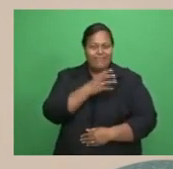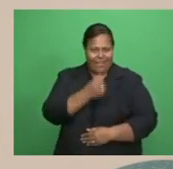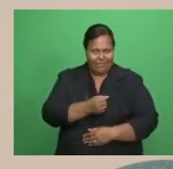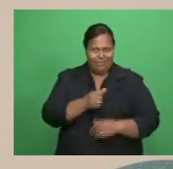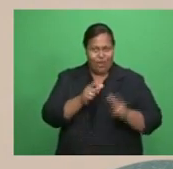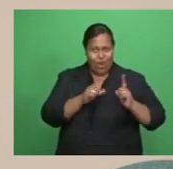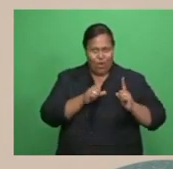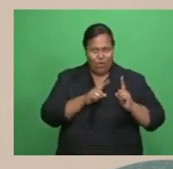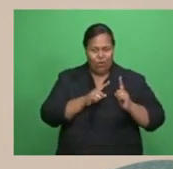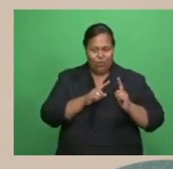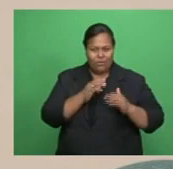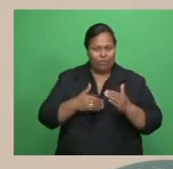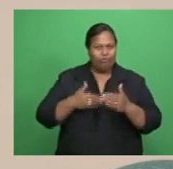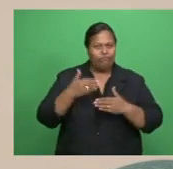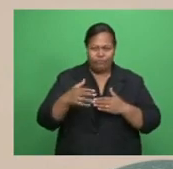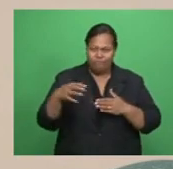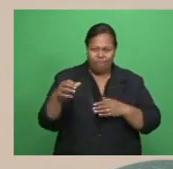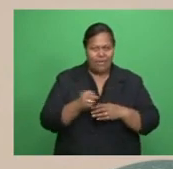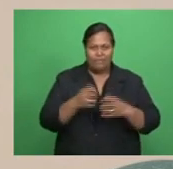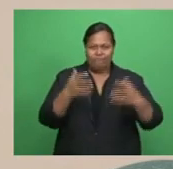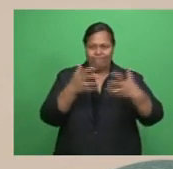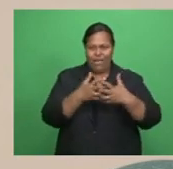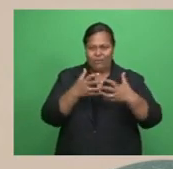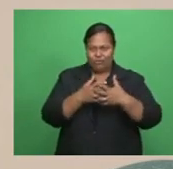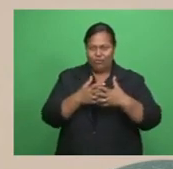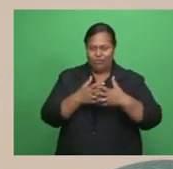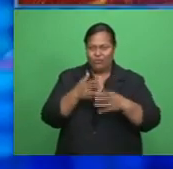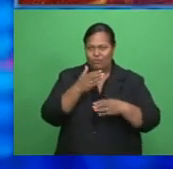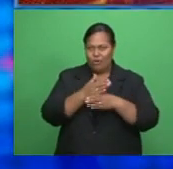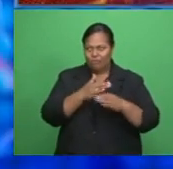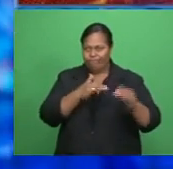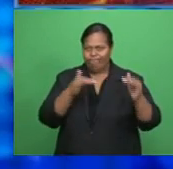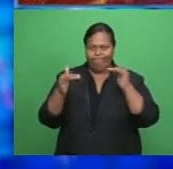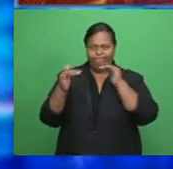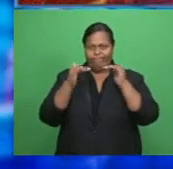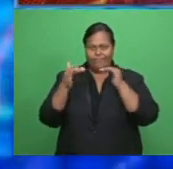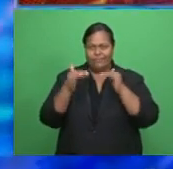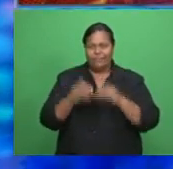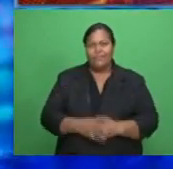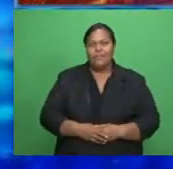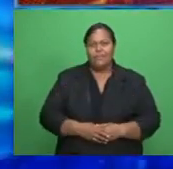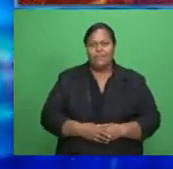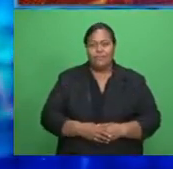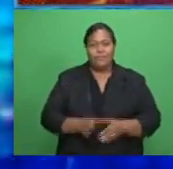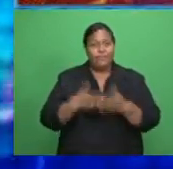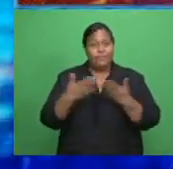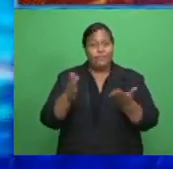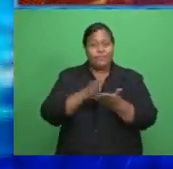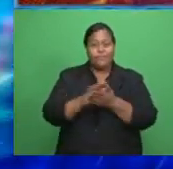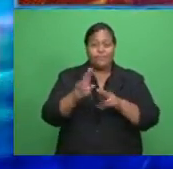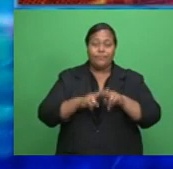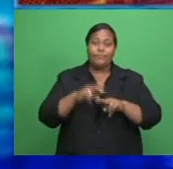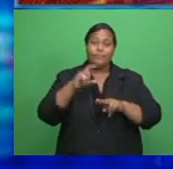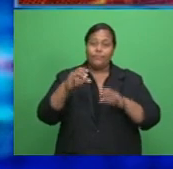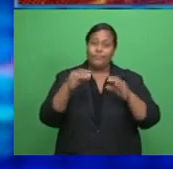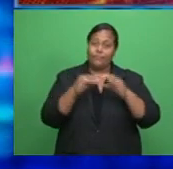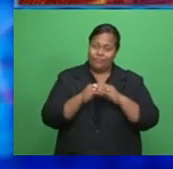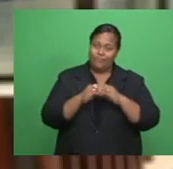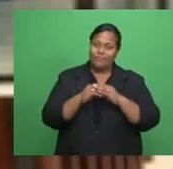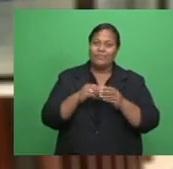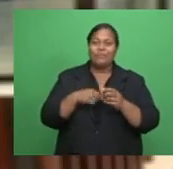resonates with what it stands to the public. We now join Sharon from HFC Bank with the latest in the money